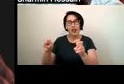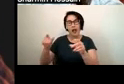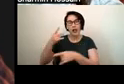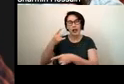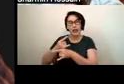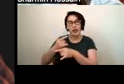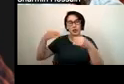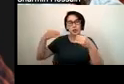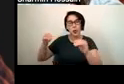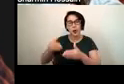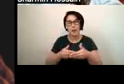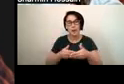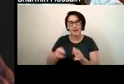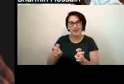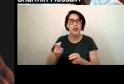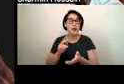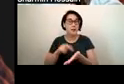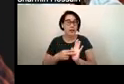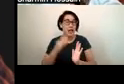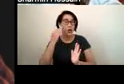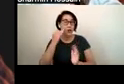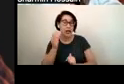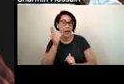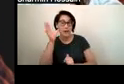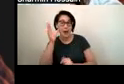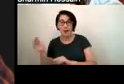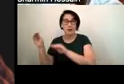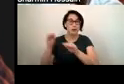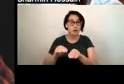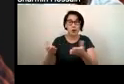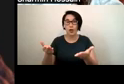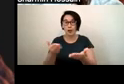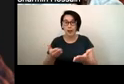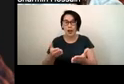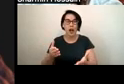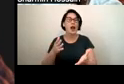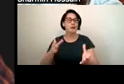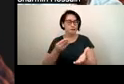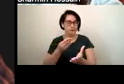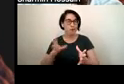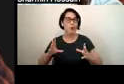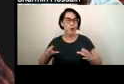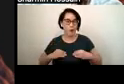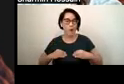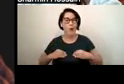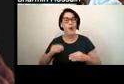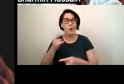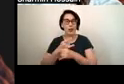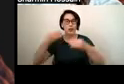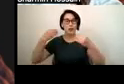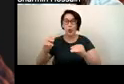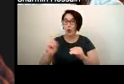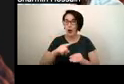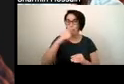kids whose Korean parents made the best of limited opportunities by running liquor stores in Black and Brown communities.